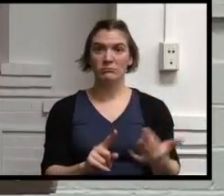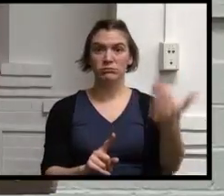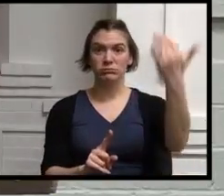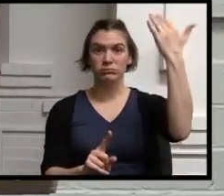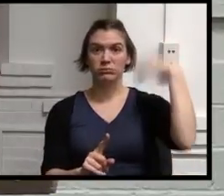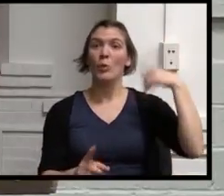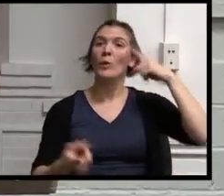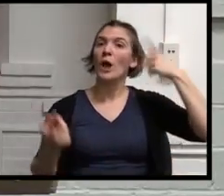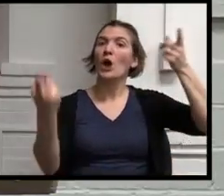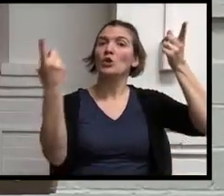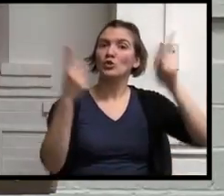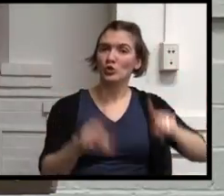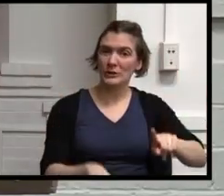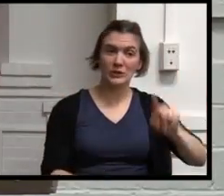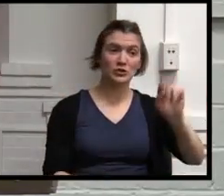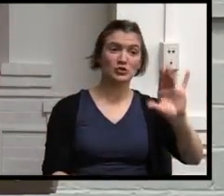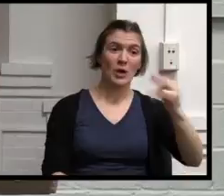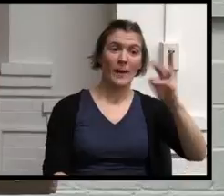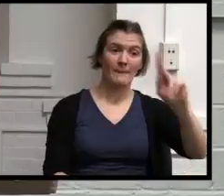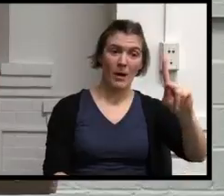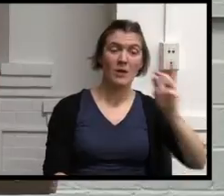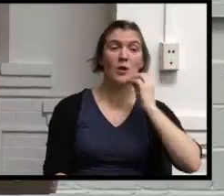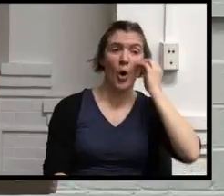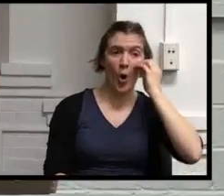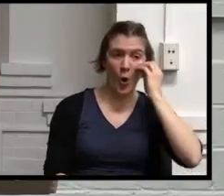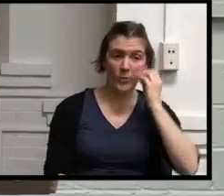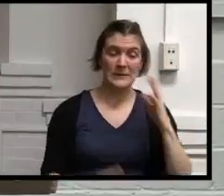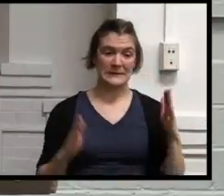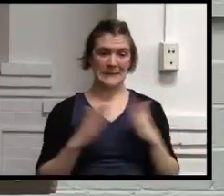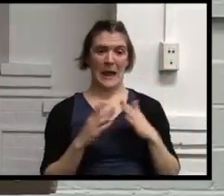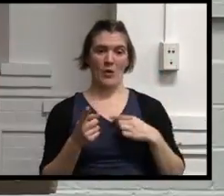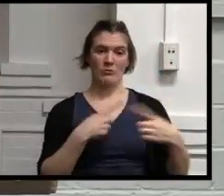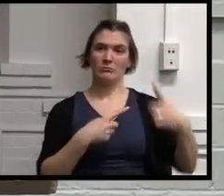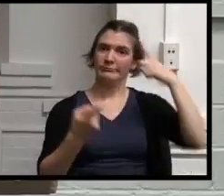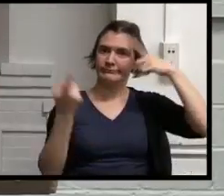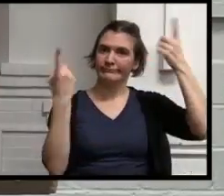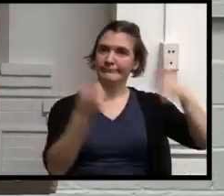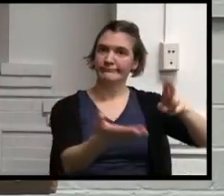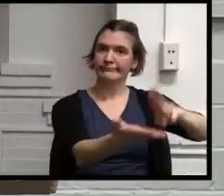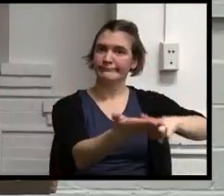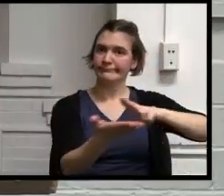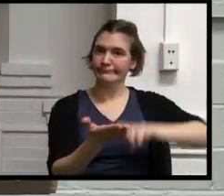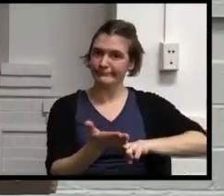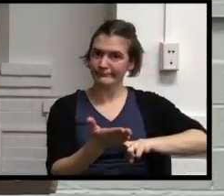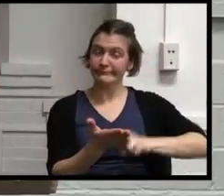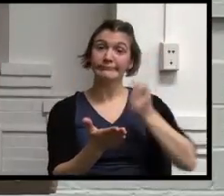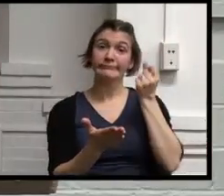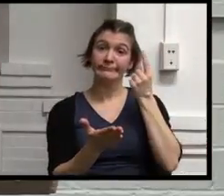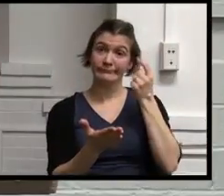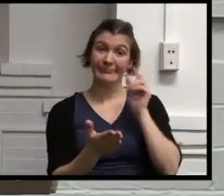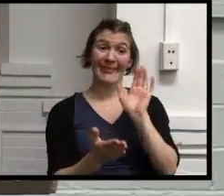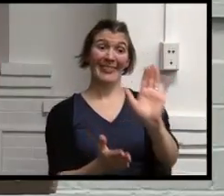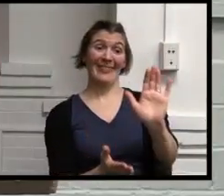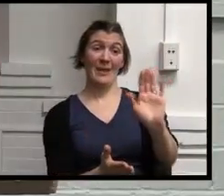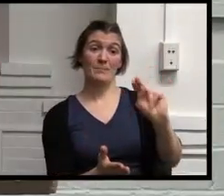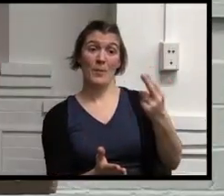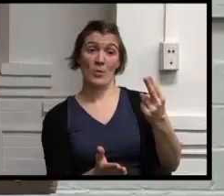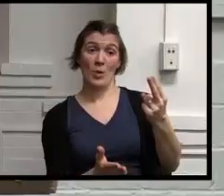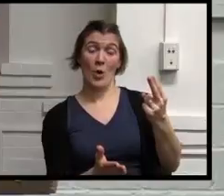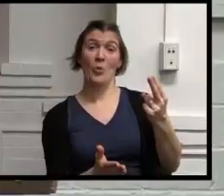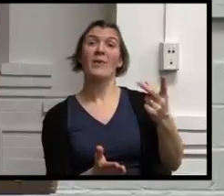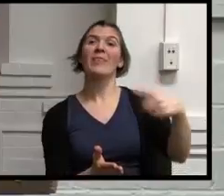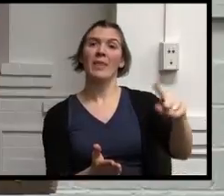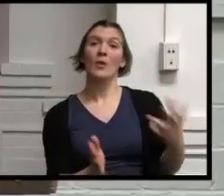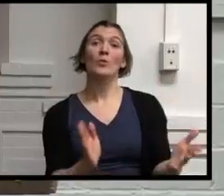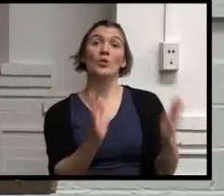an agreement was struck between Tri-Park Housing Cooperative and the town of Brattleboro, such that at Tri-Park Housing Cooperative's